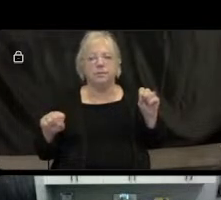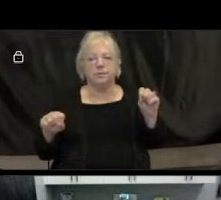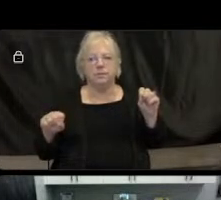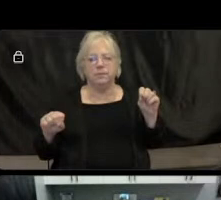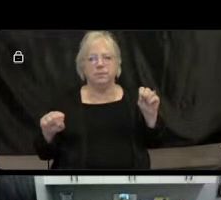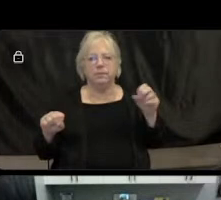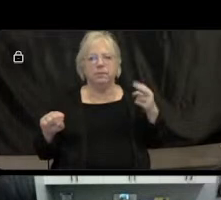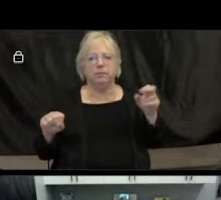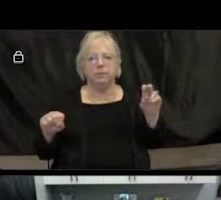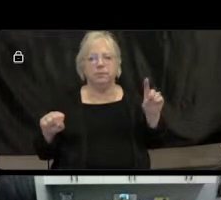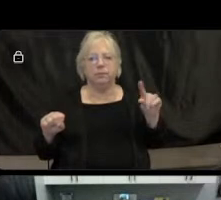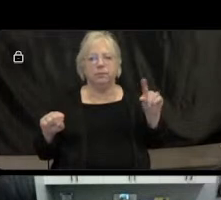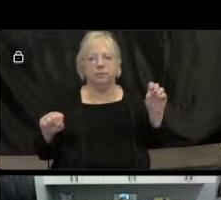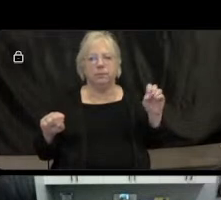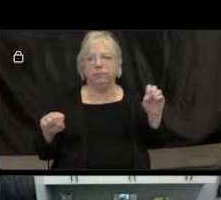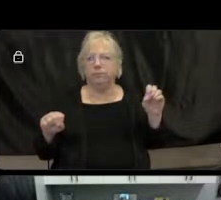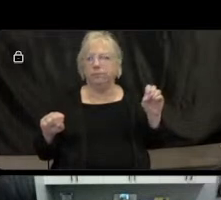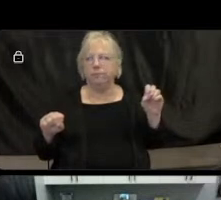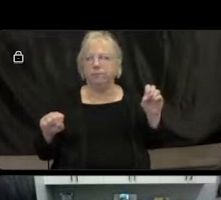Hodge.